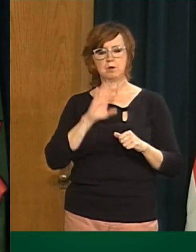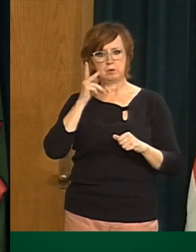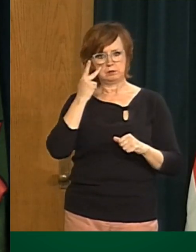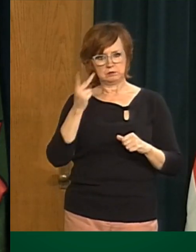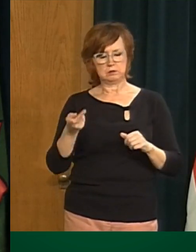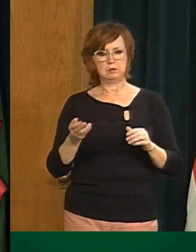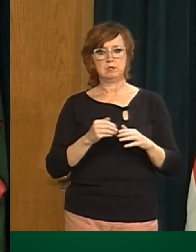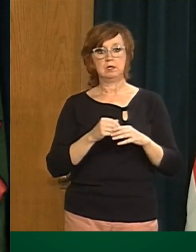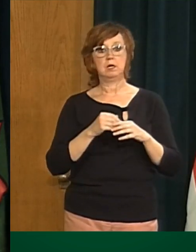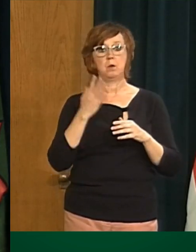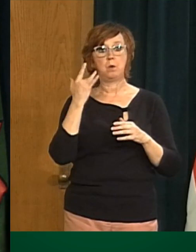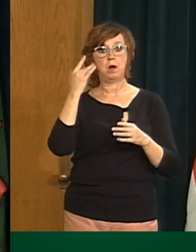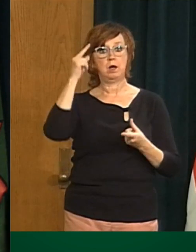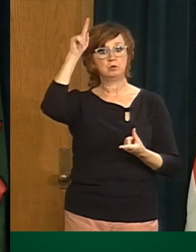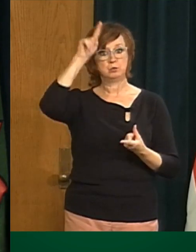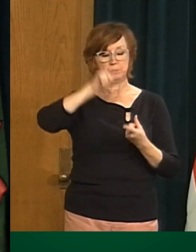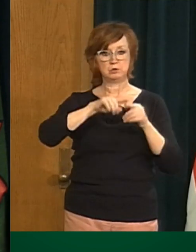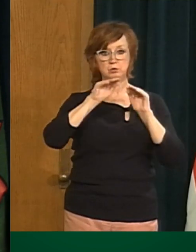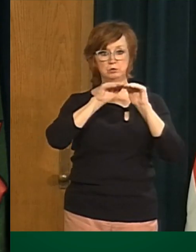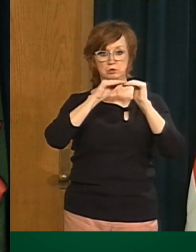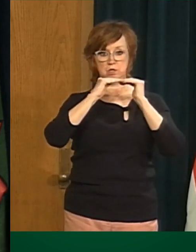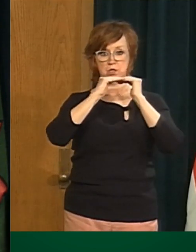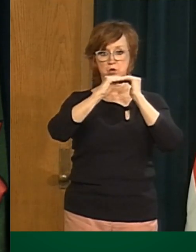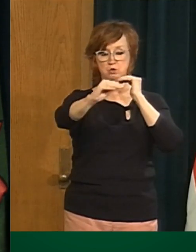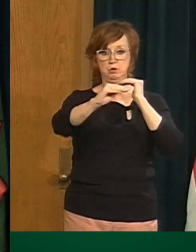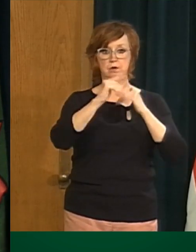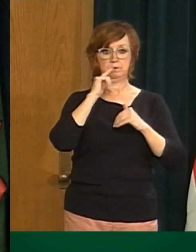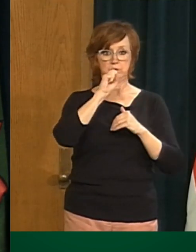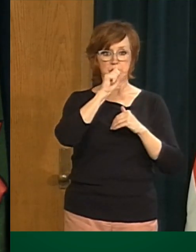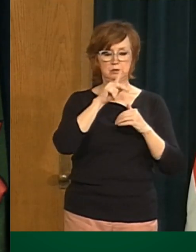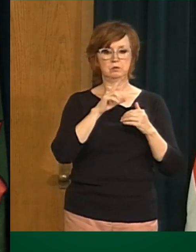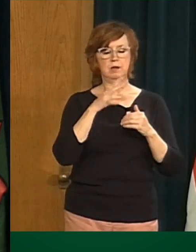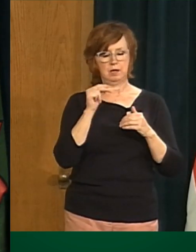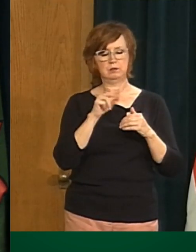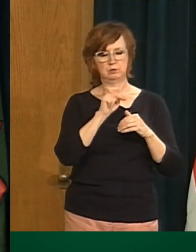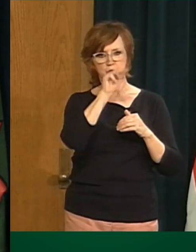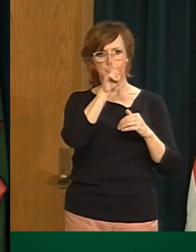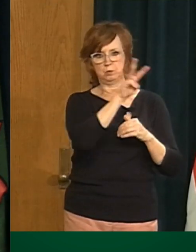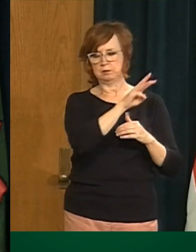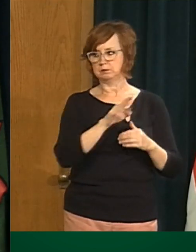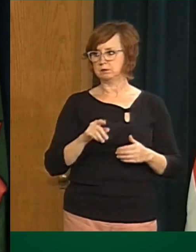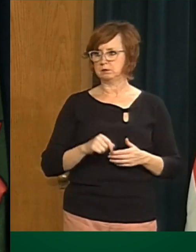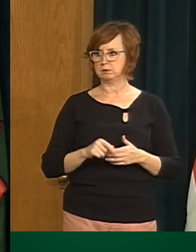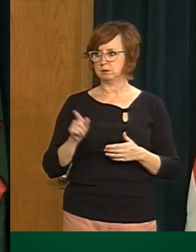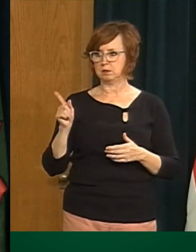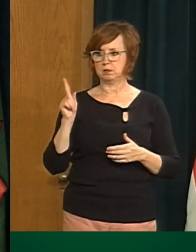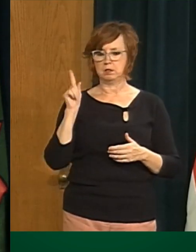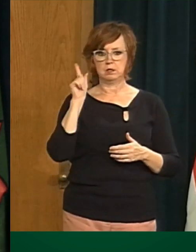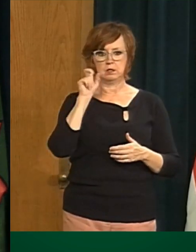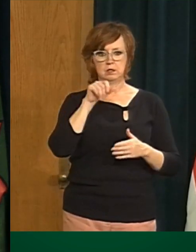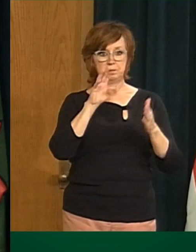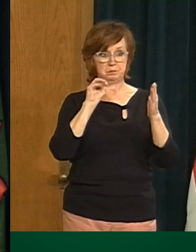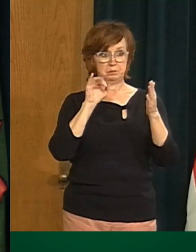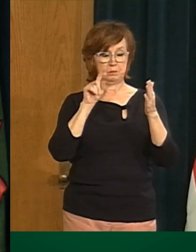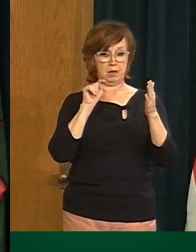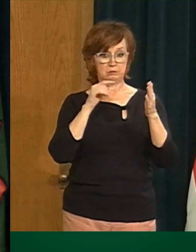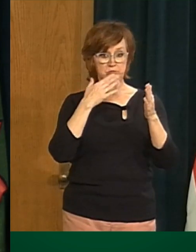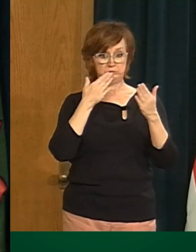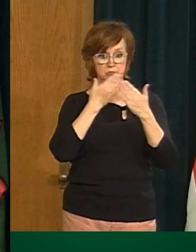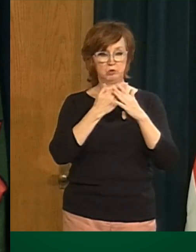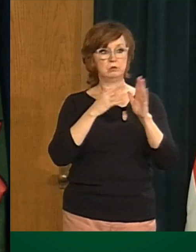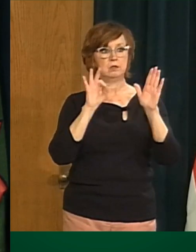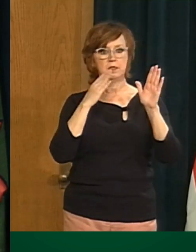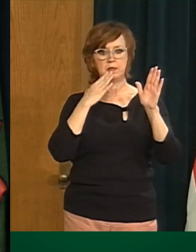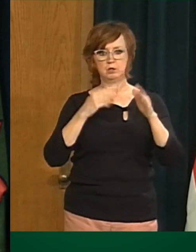in all communities in the Saskatchewan, and that includes the communities in the Northwest. You have a follow-up, Matt? No, thank you very